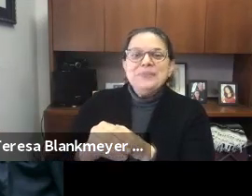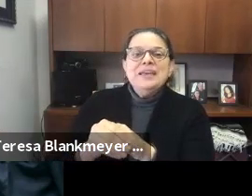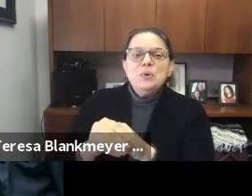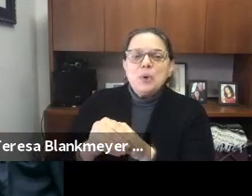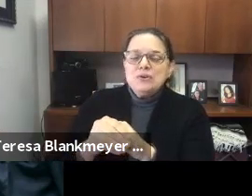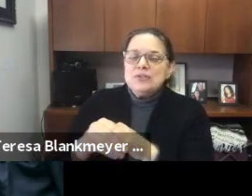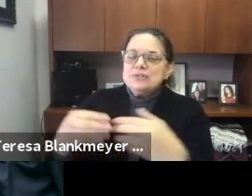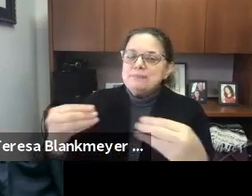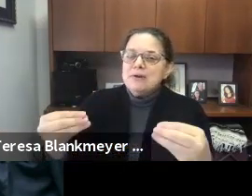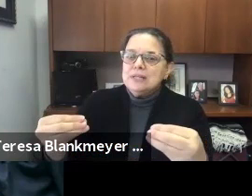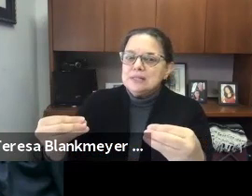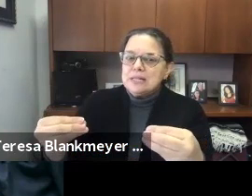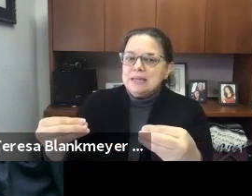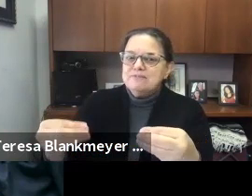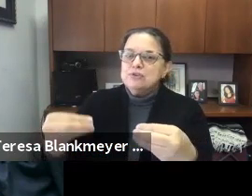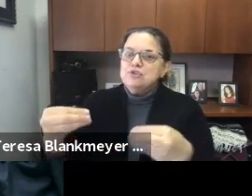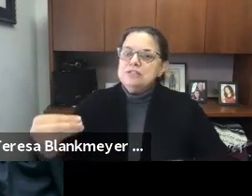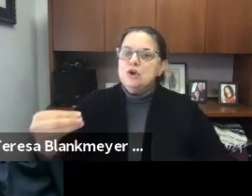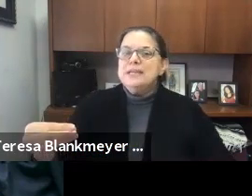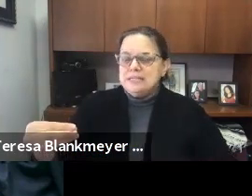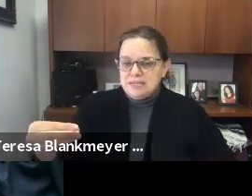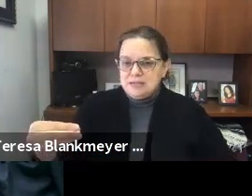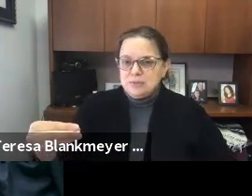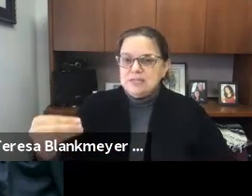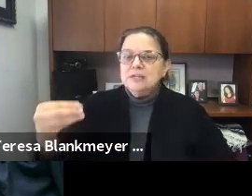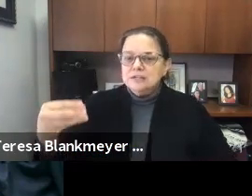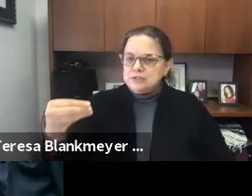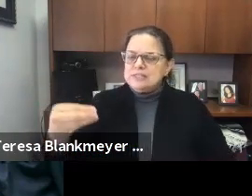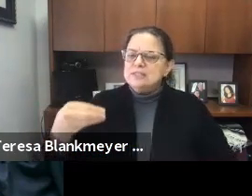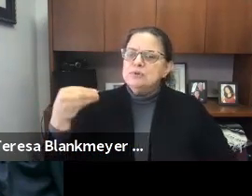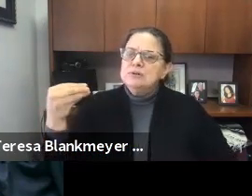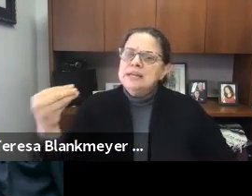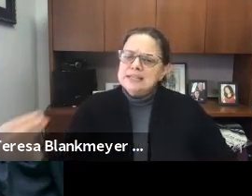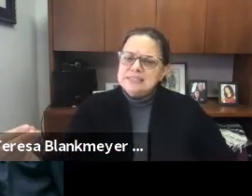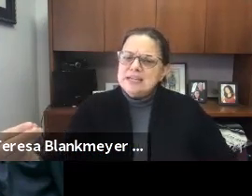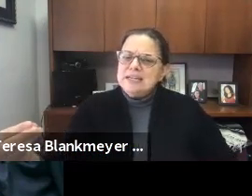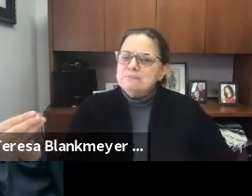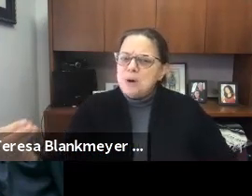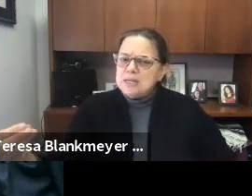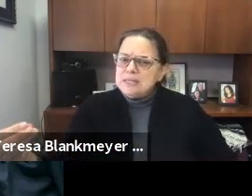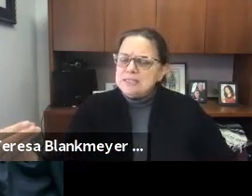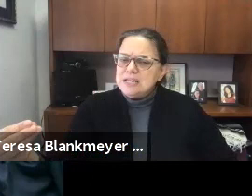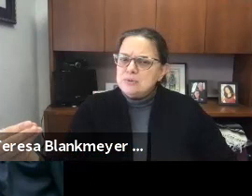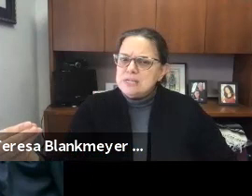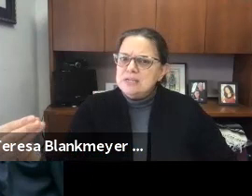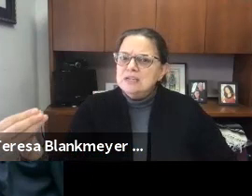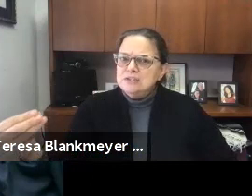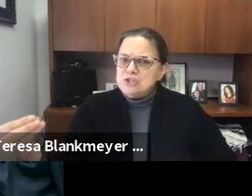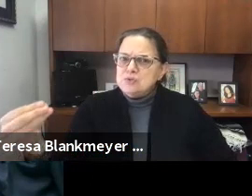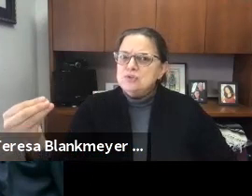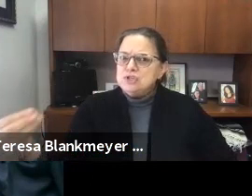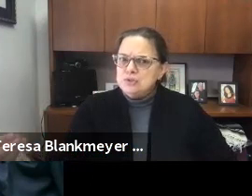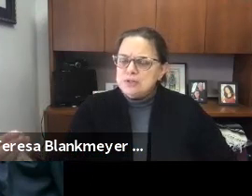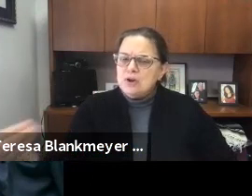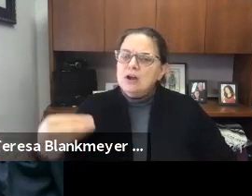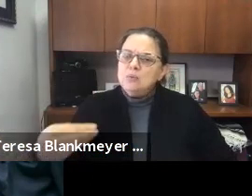ago, whether there's a parallel claim for genomic integrity. Just as we're assigning bodily integrity